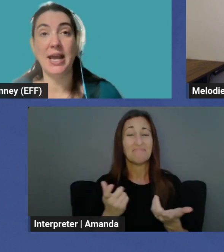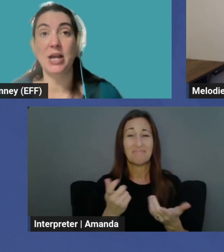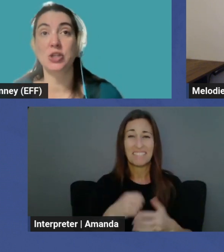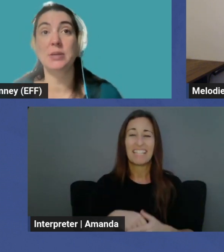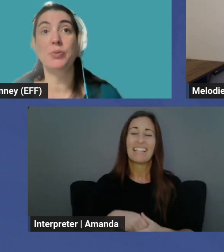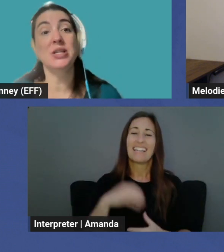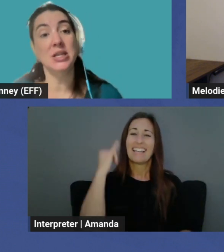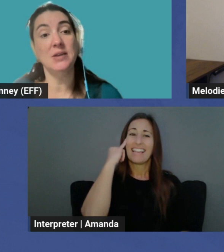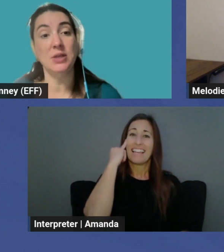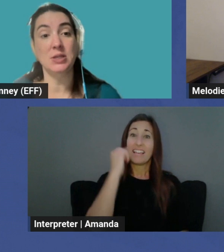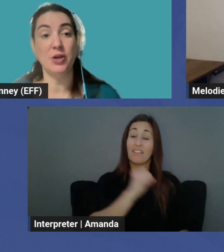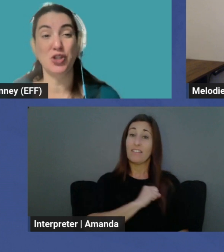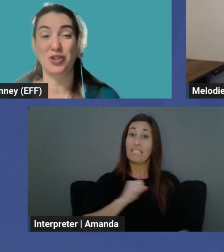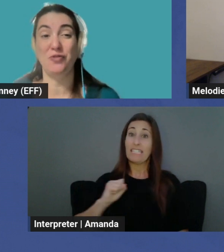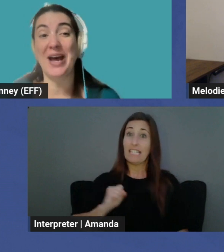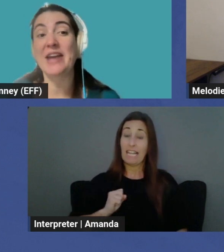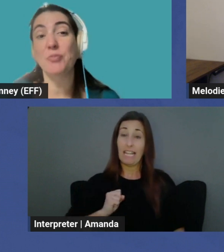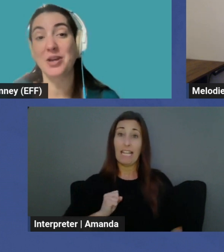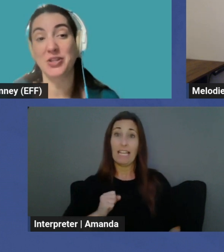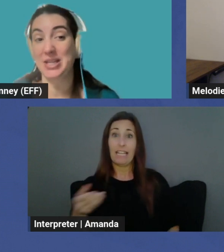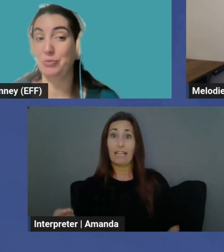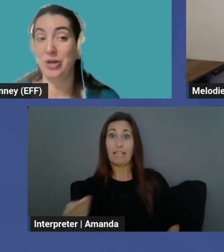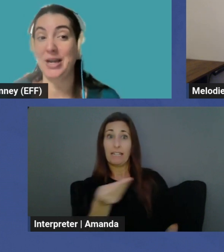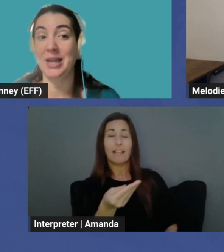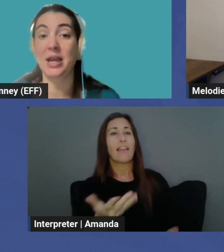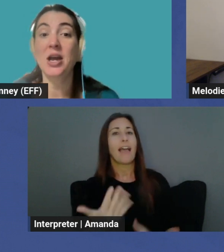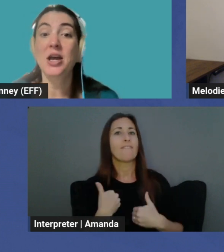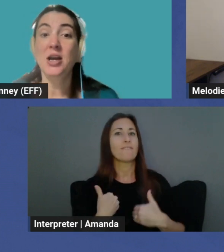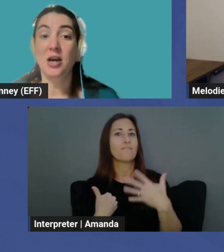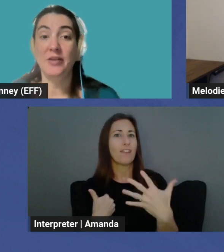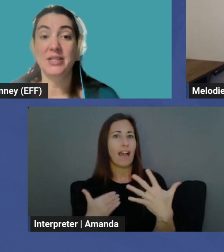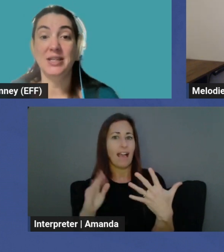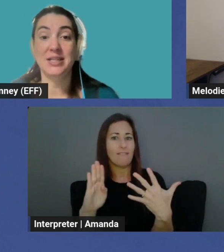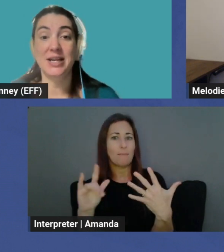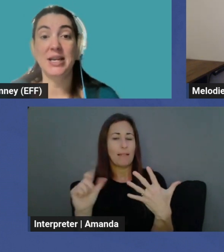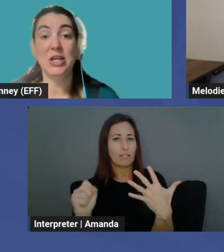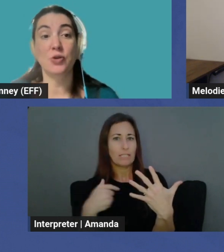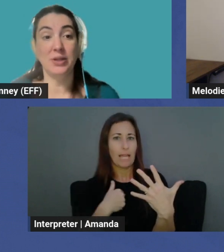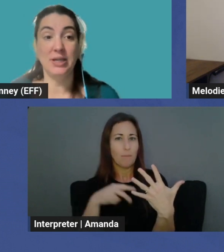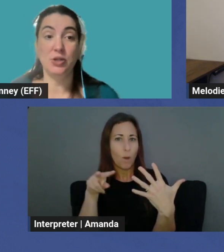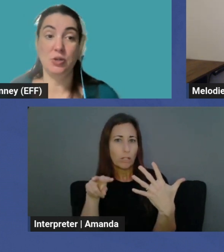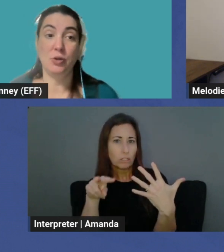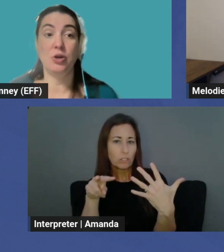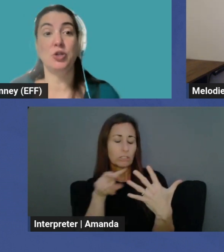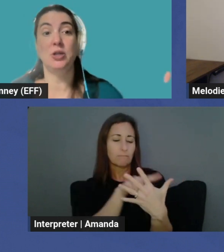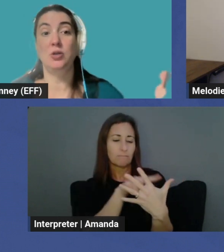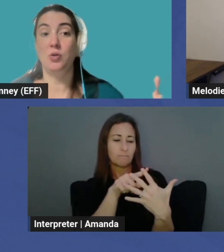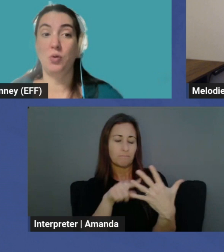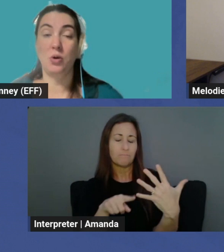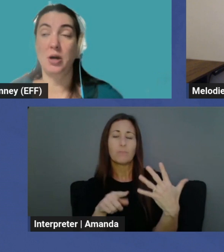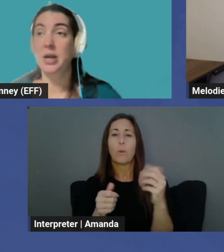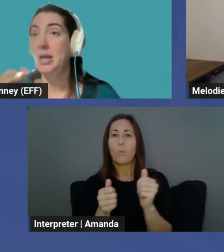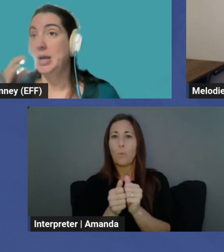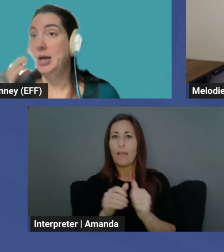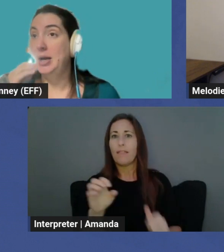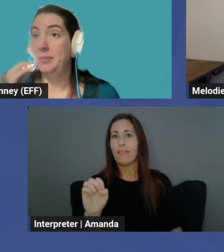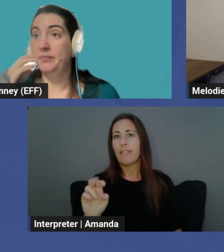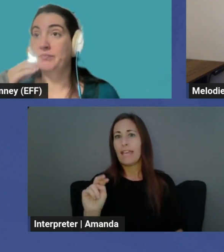Senate actually puts any of these bills, there's 5 bills that I'm tracking on the Senate side, either related to encryption